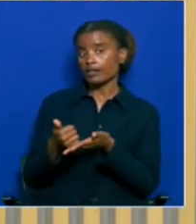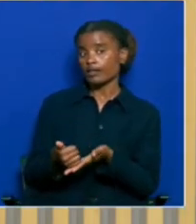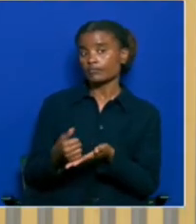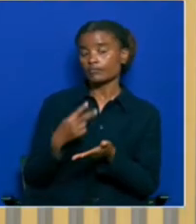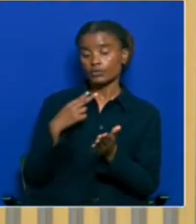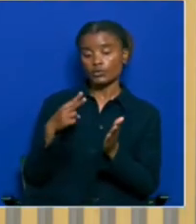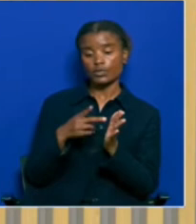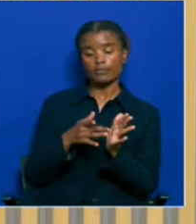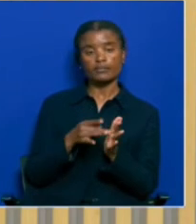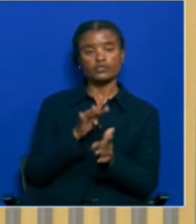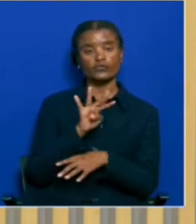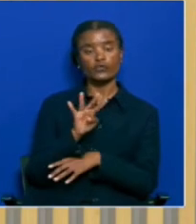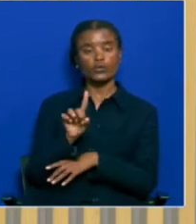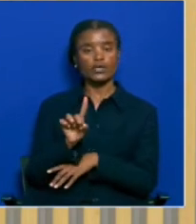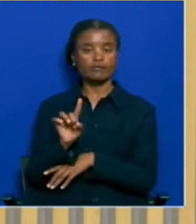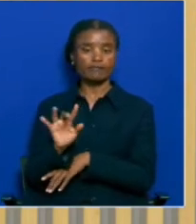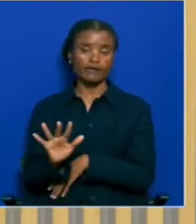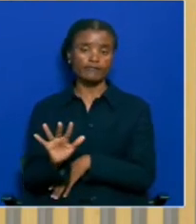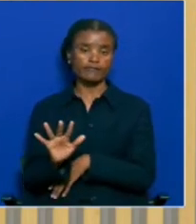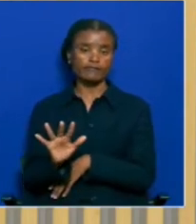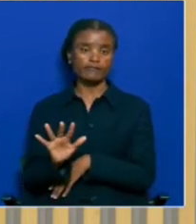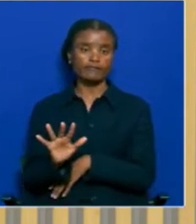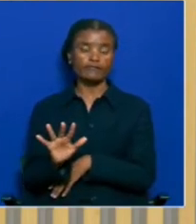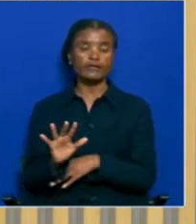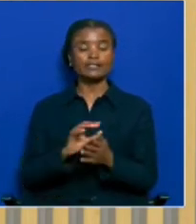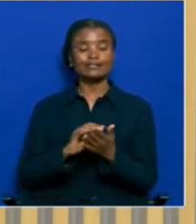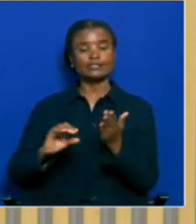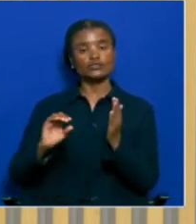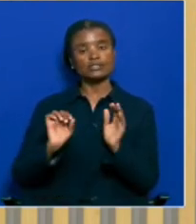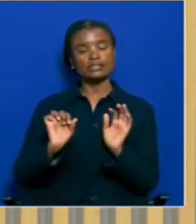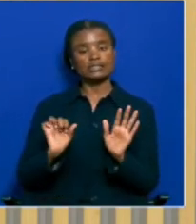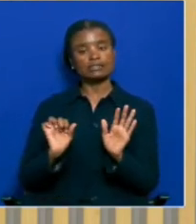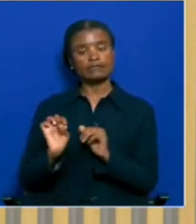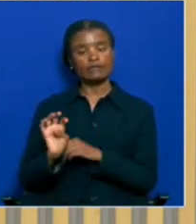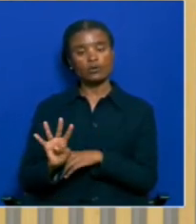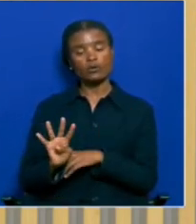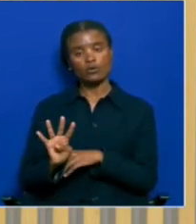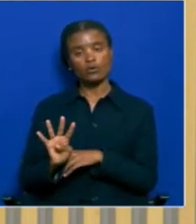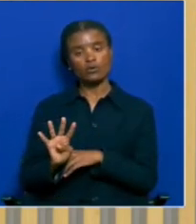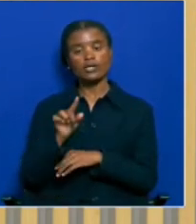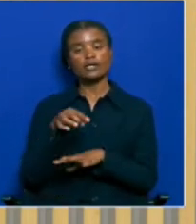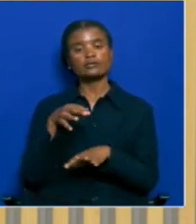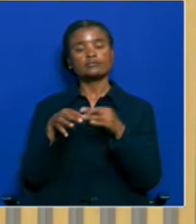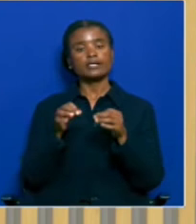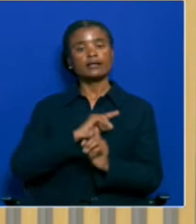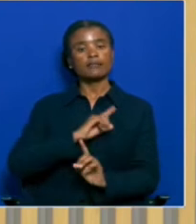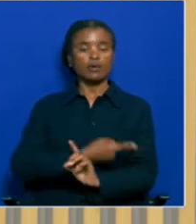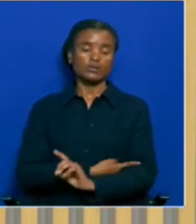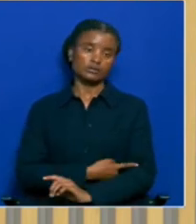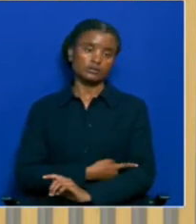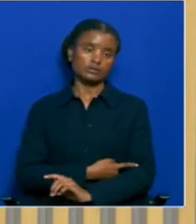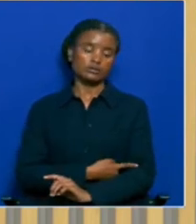415, where section 64 prescribed the powers, and that whoever prepared